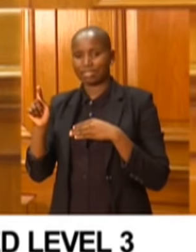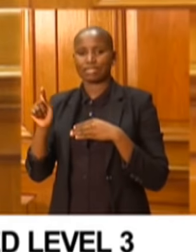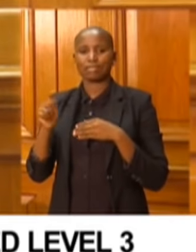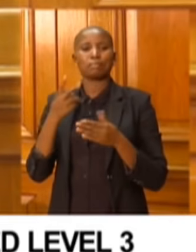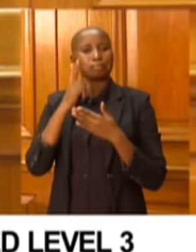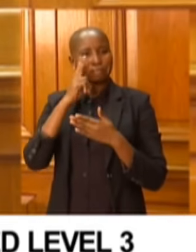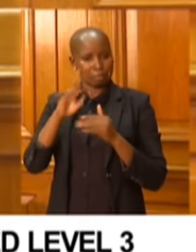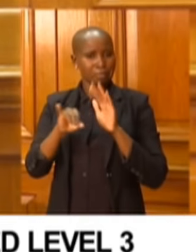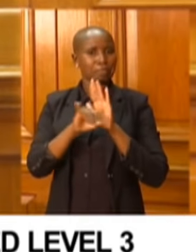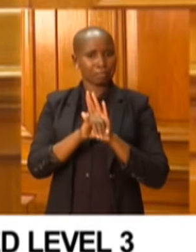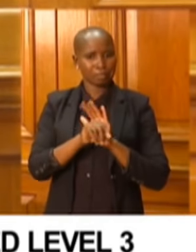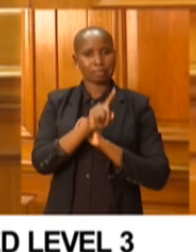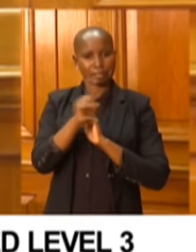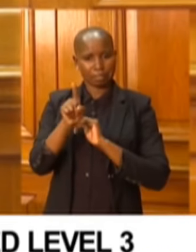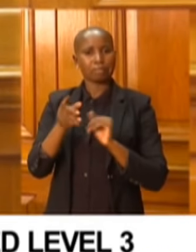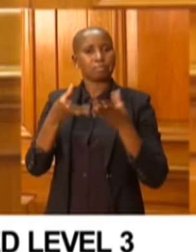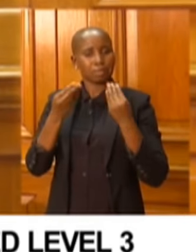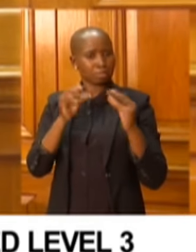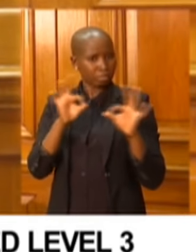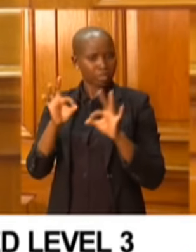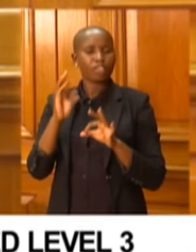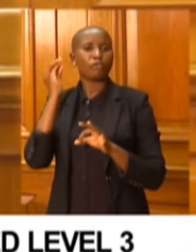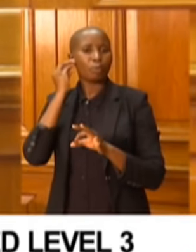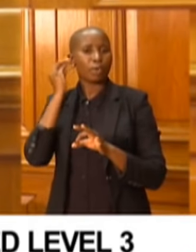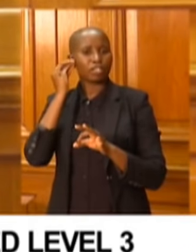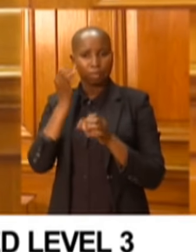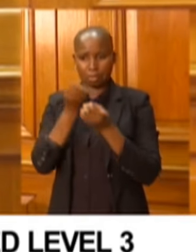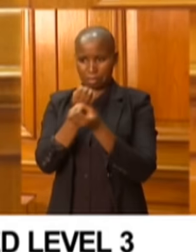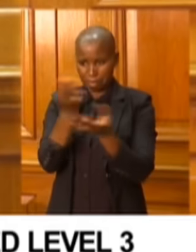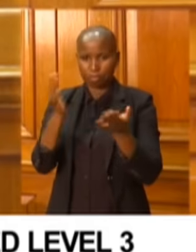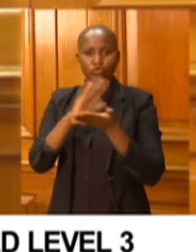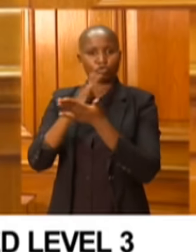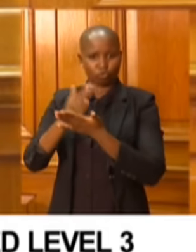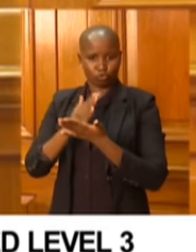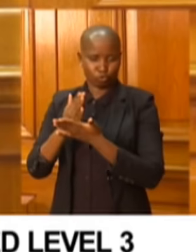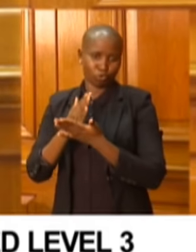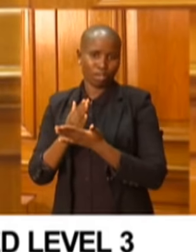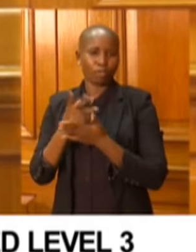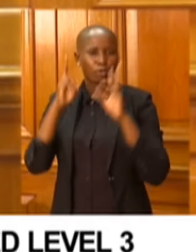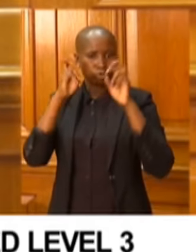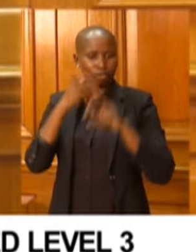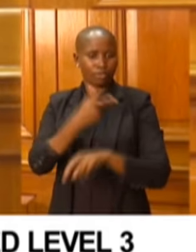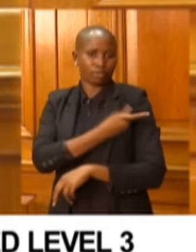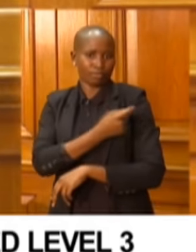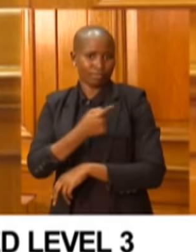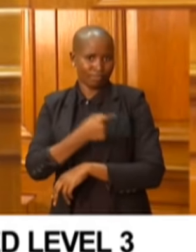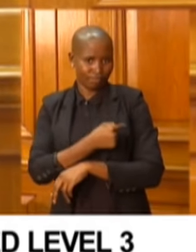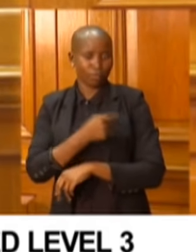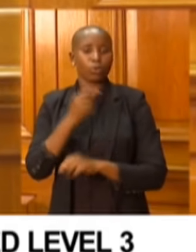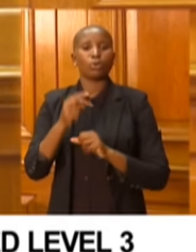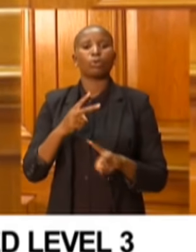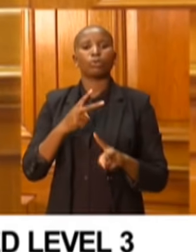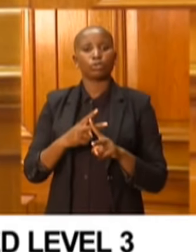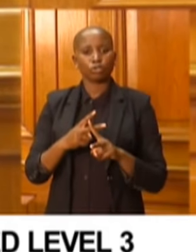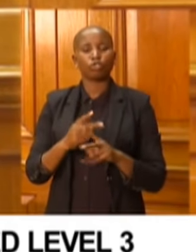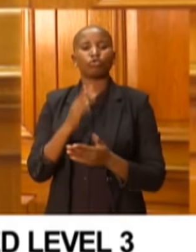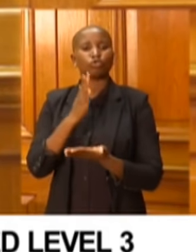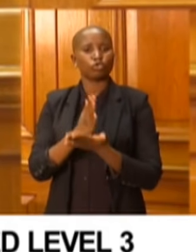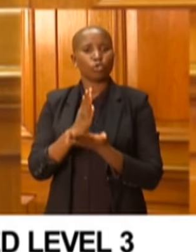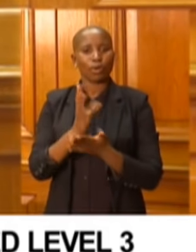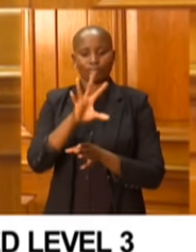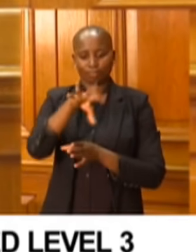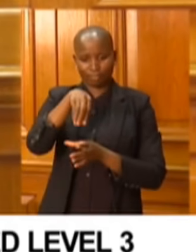of accurate information on vaccines and in ensuring optimal participation